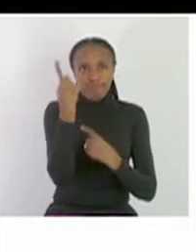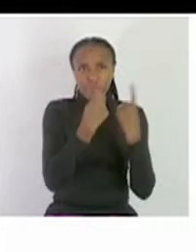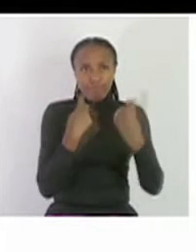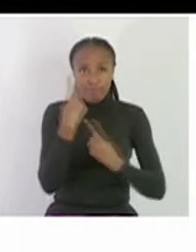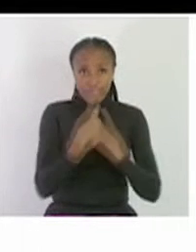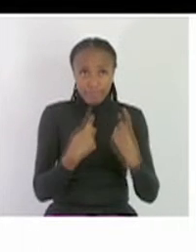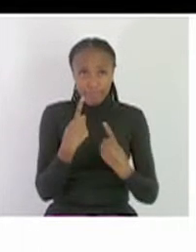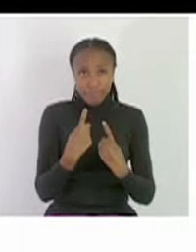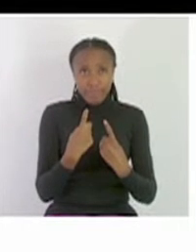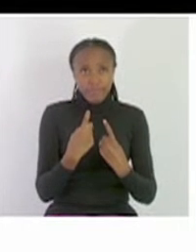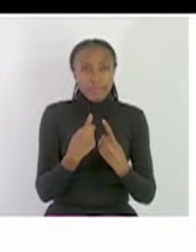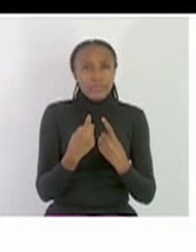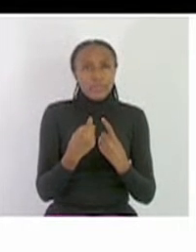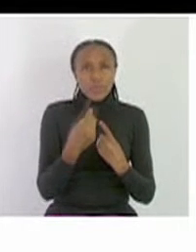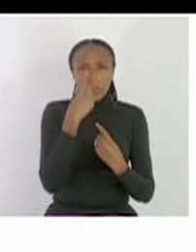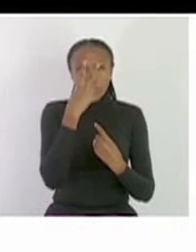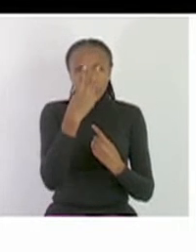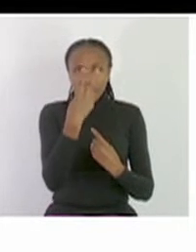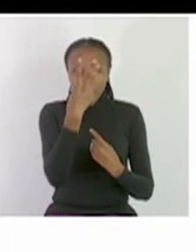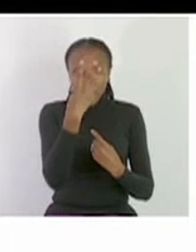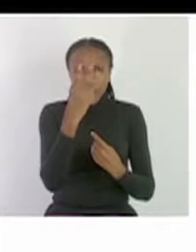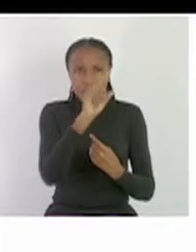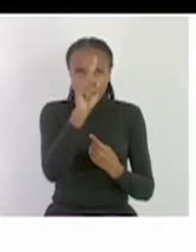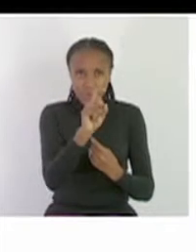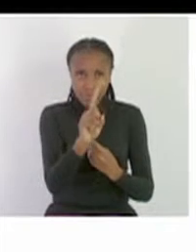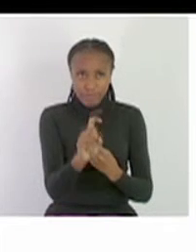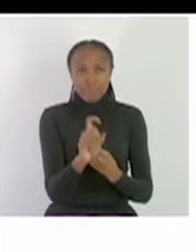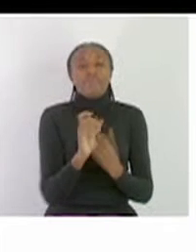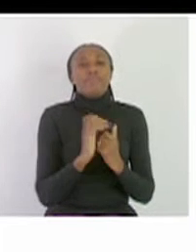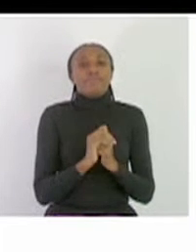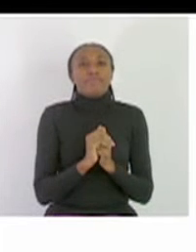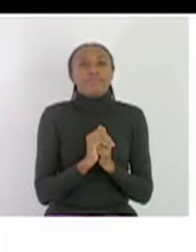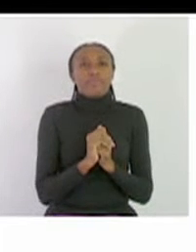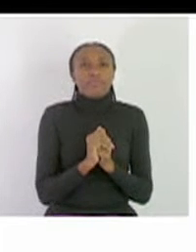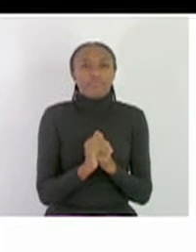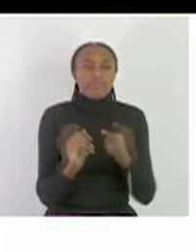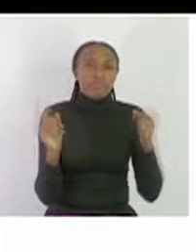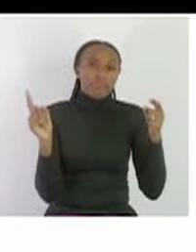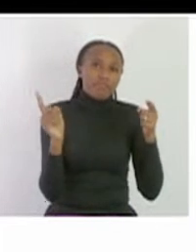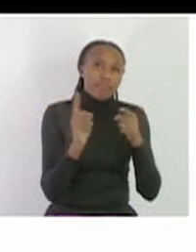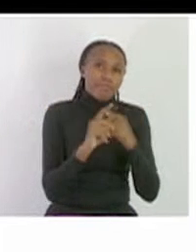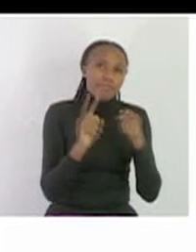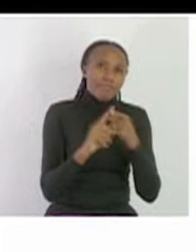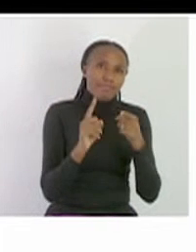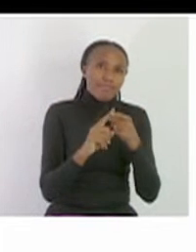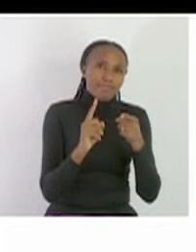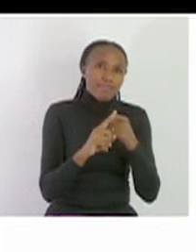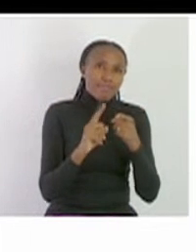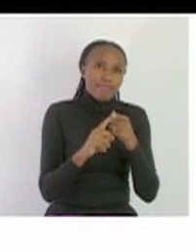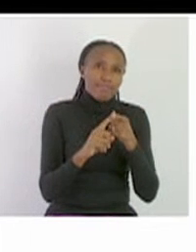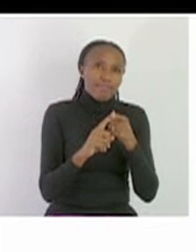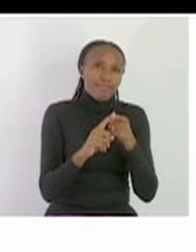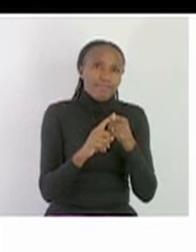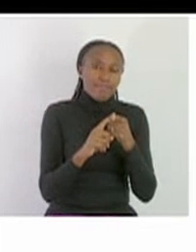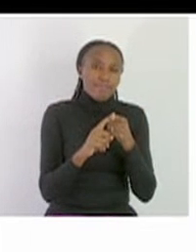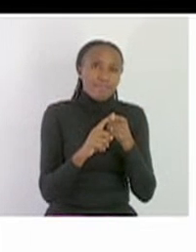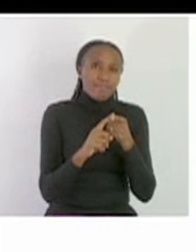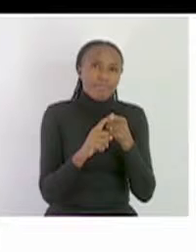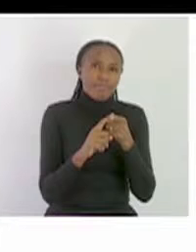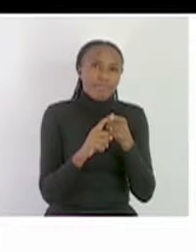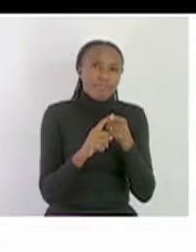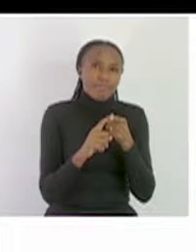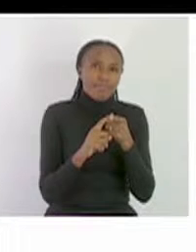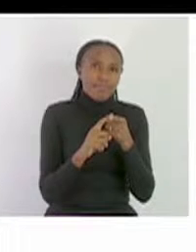where we are going to look at some questions, and then we are going to get answers for these questions. Okay, let's